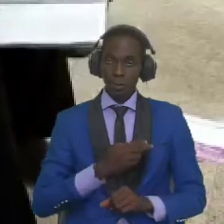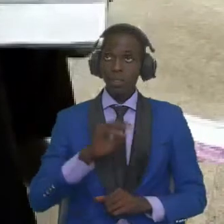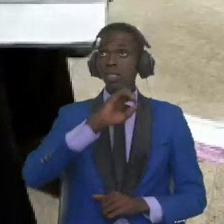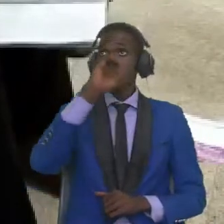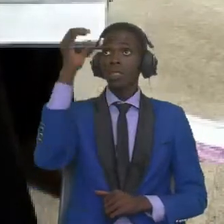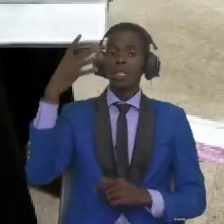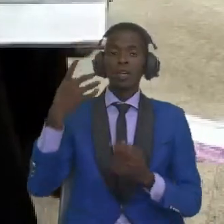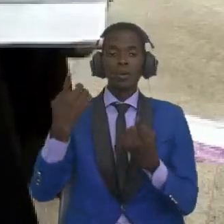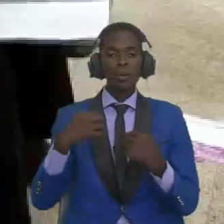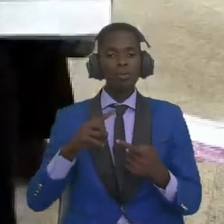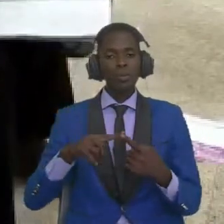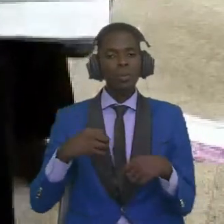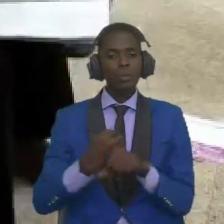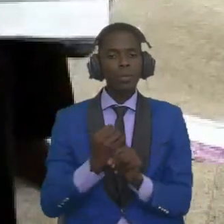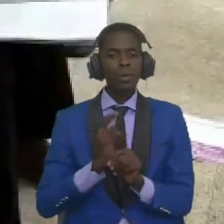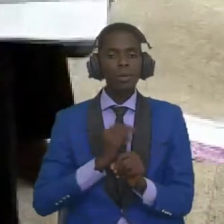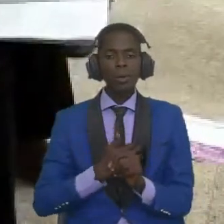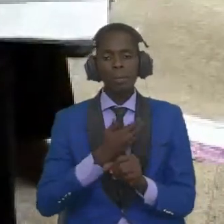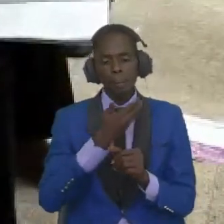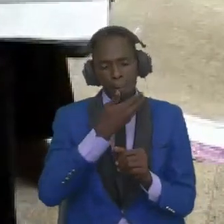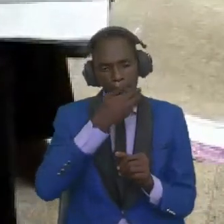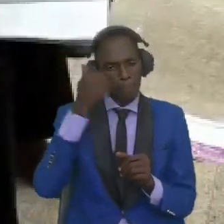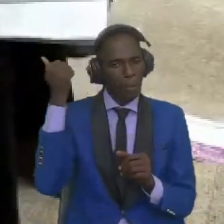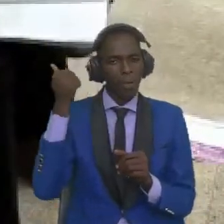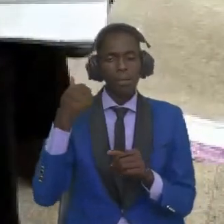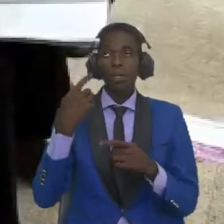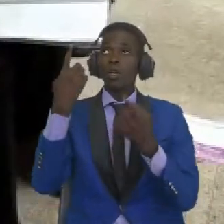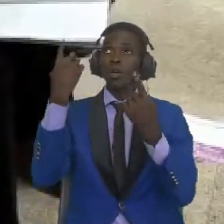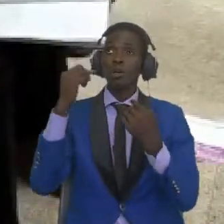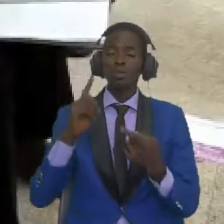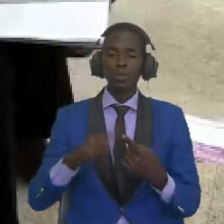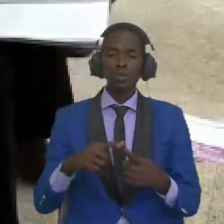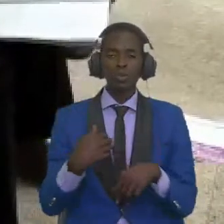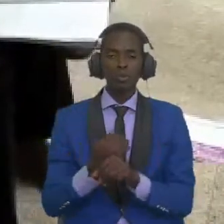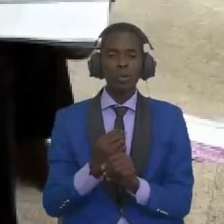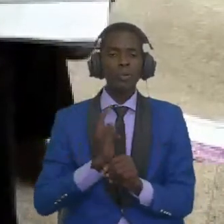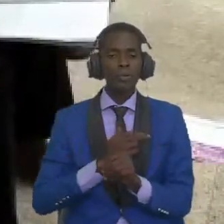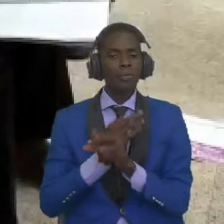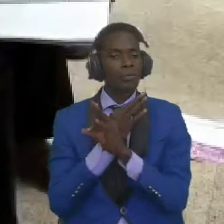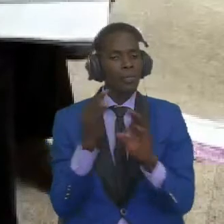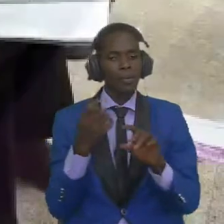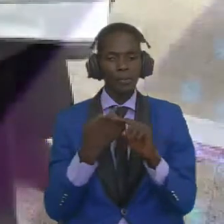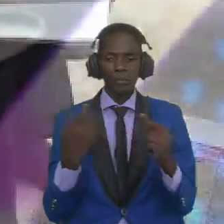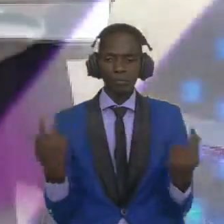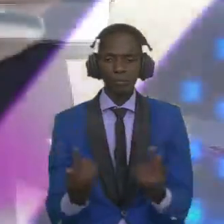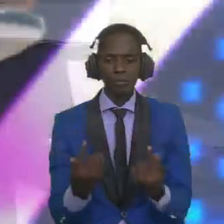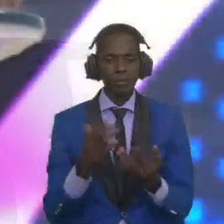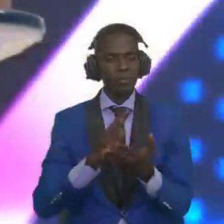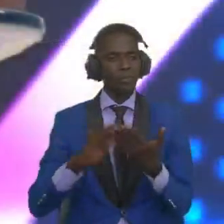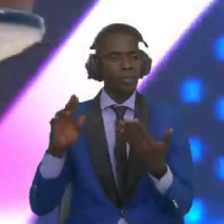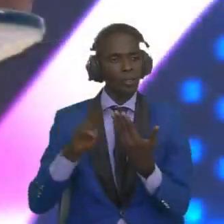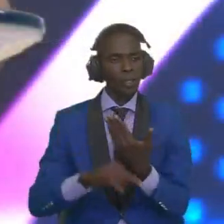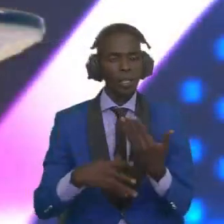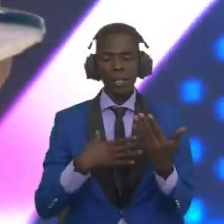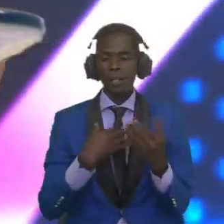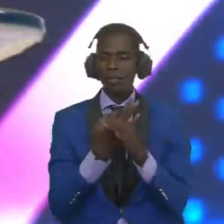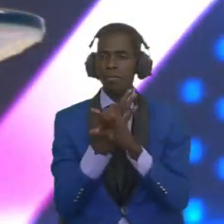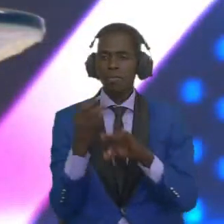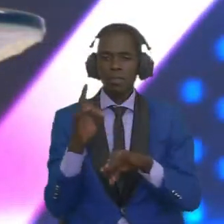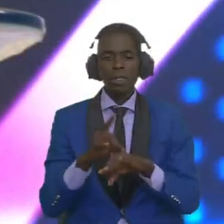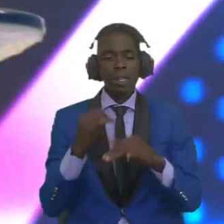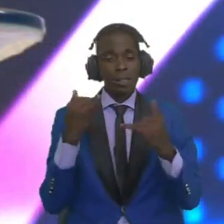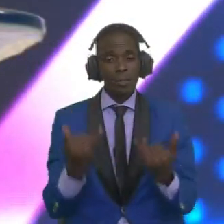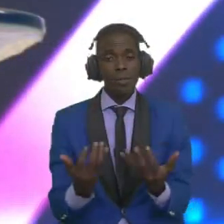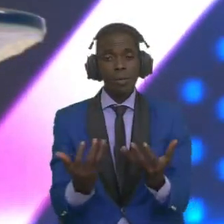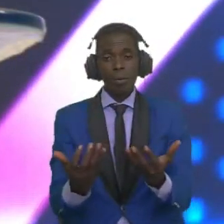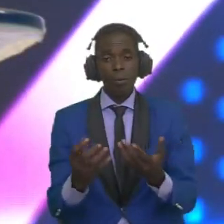And grace comes to make us free from sin, forgiveness, and freedom. He now wants to free us from